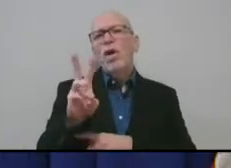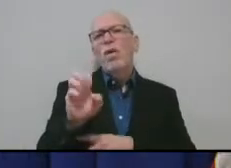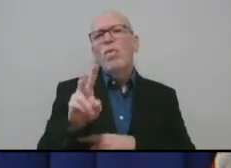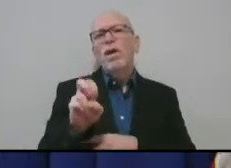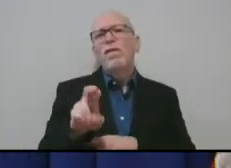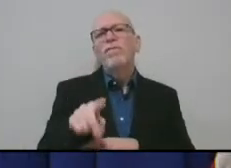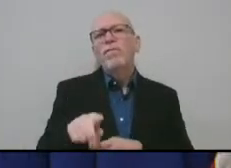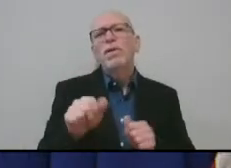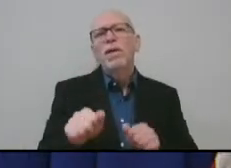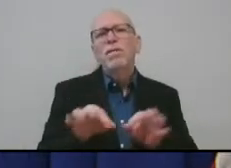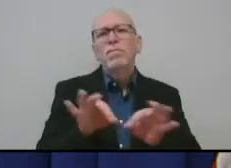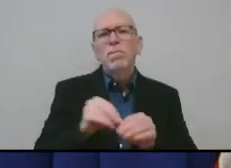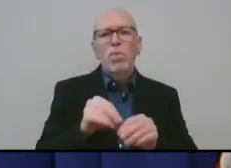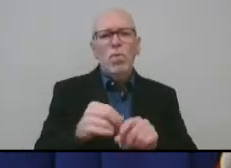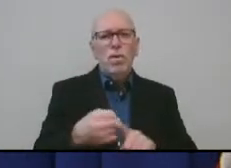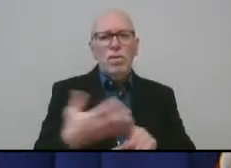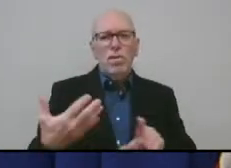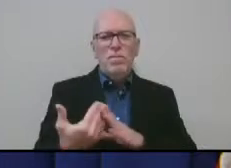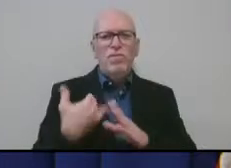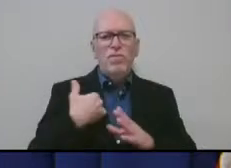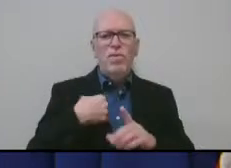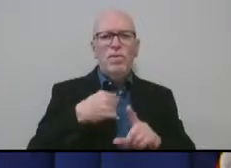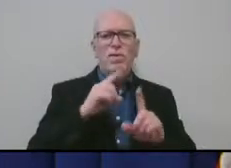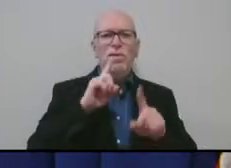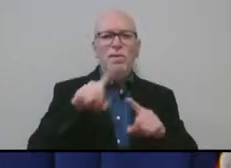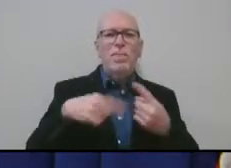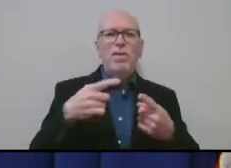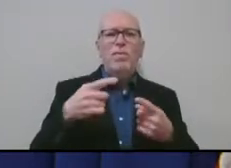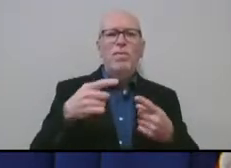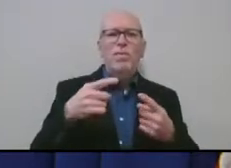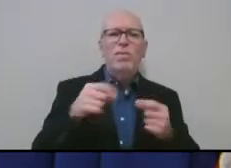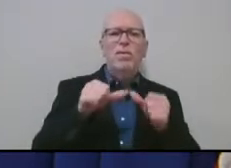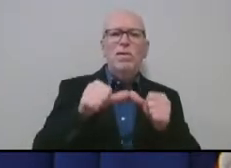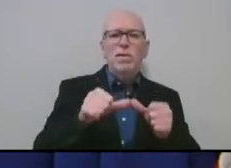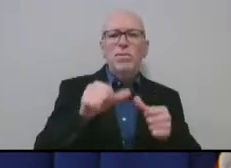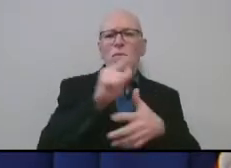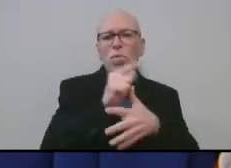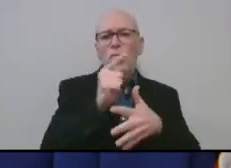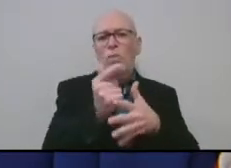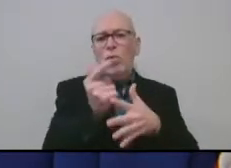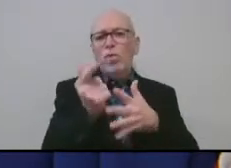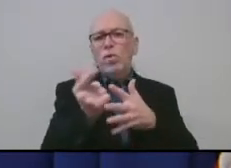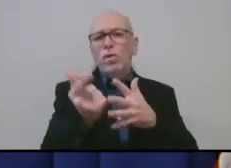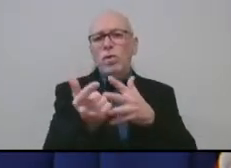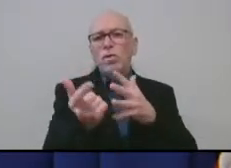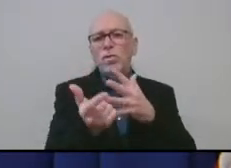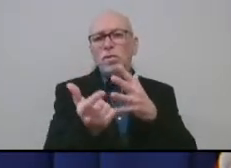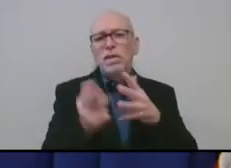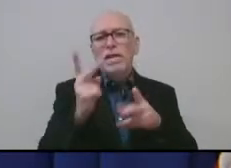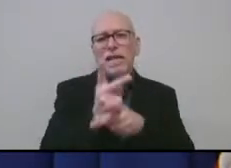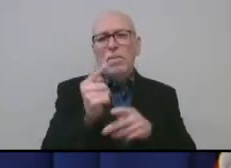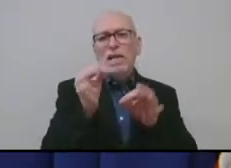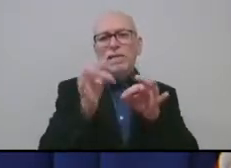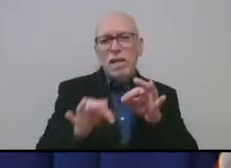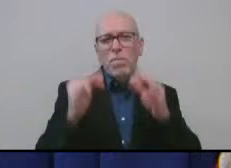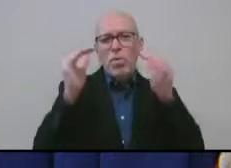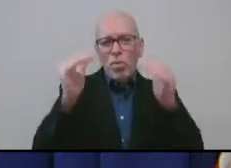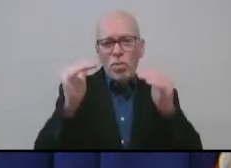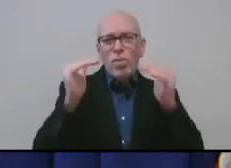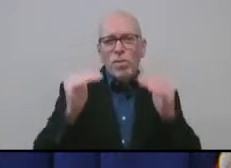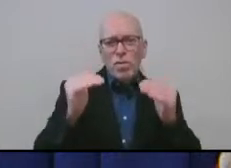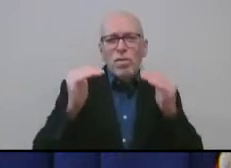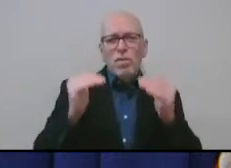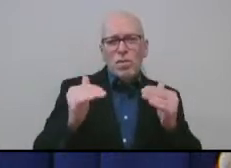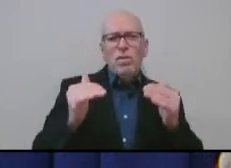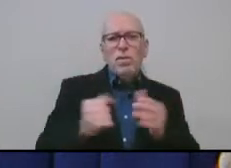to this continued orderly, methodical, keep it simple to get